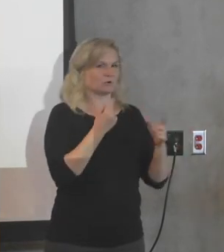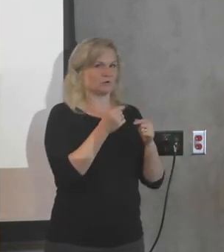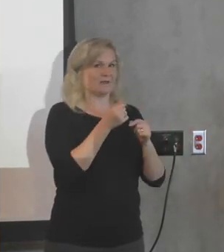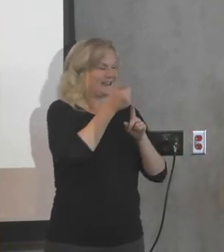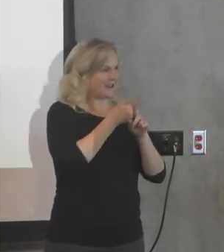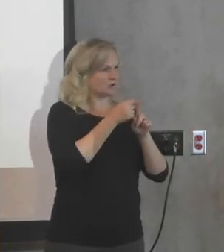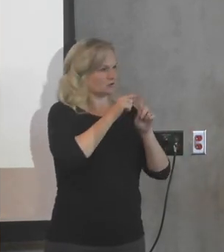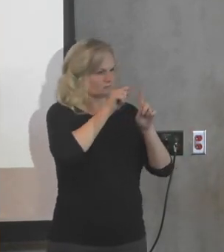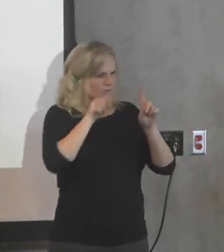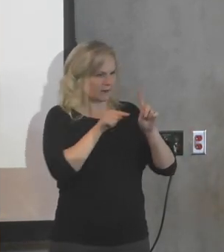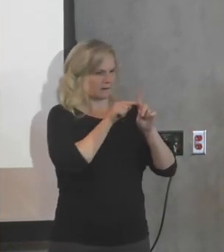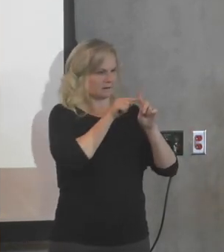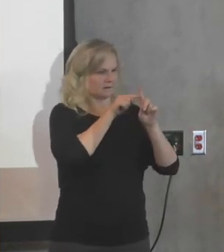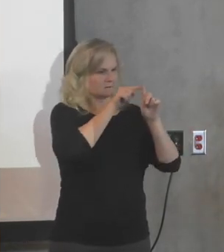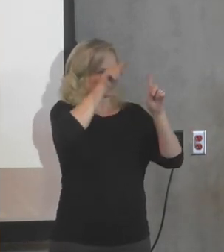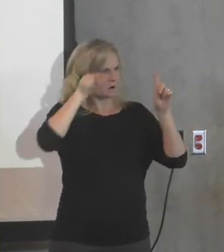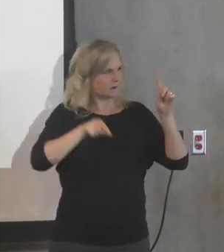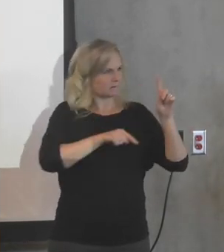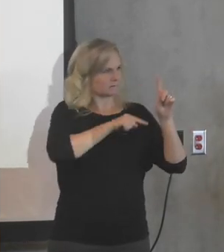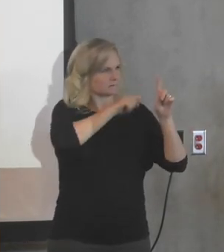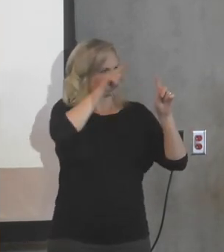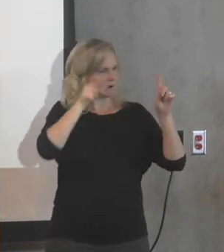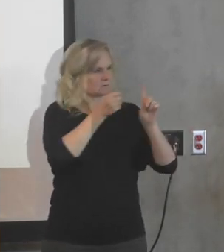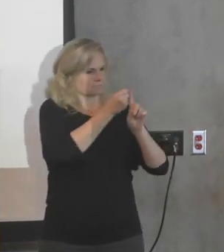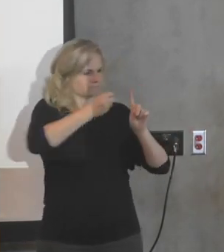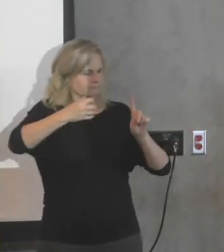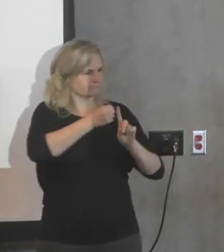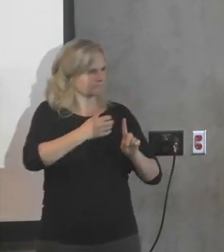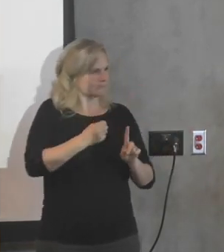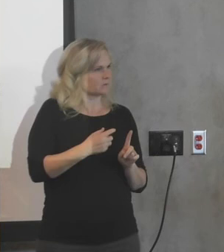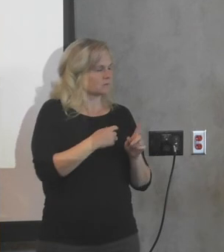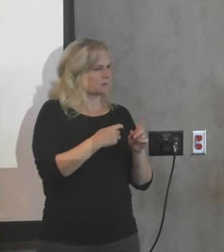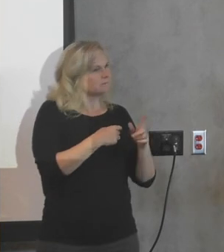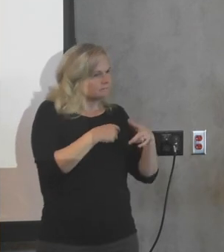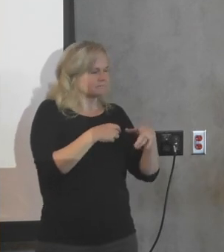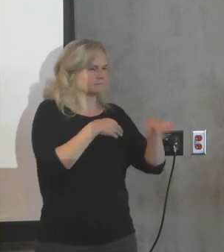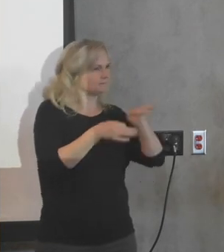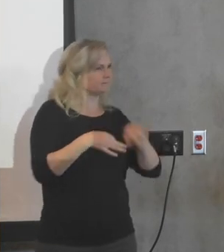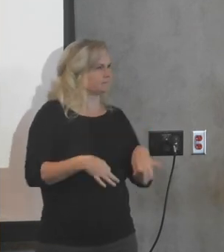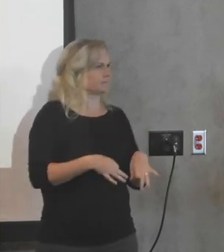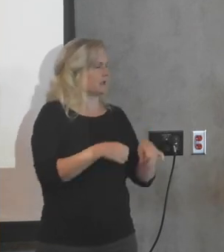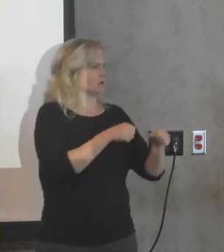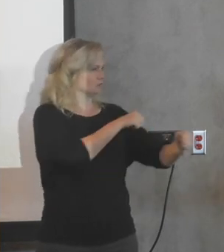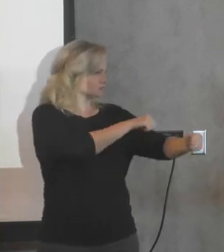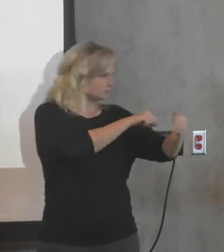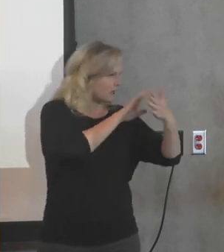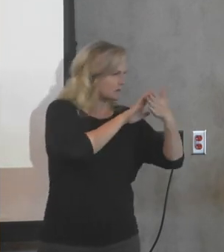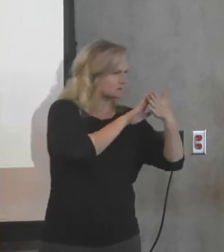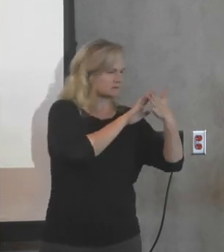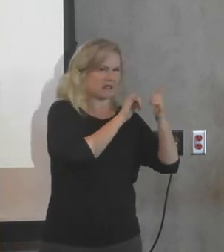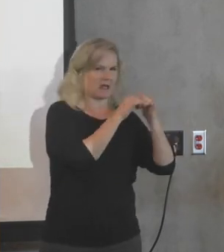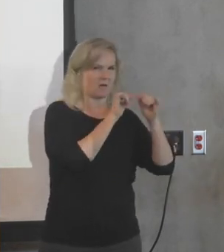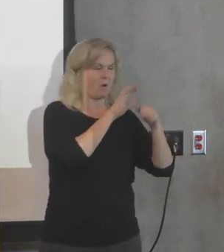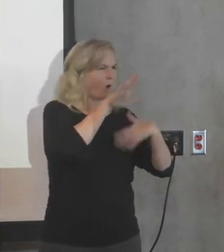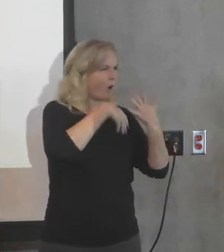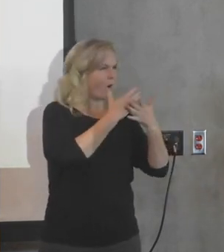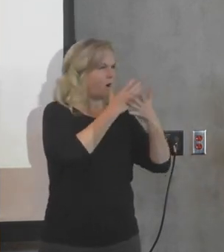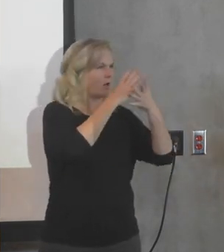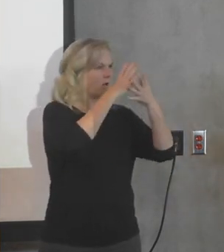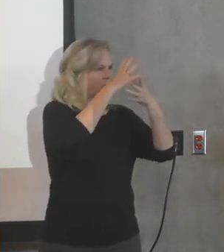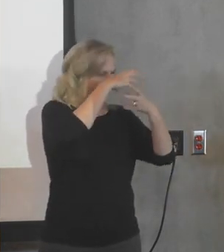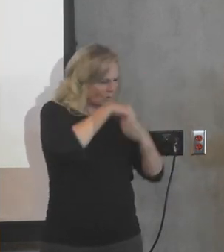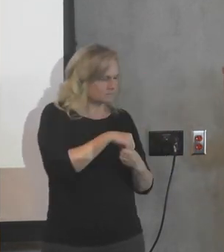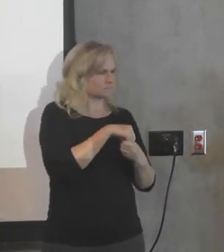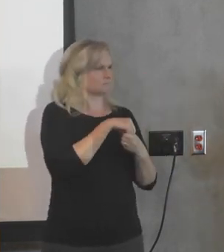guys some strategies, some ideas, how to target these different areas, and how they all work together in the end to hit